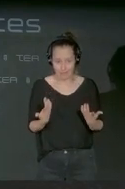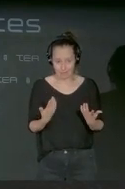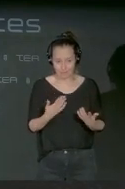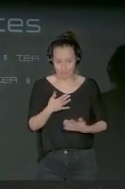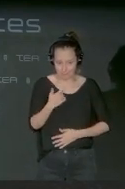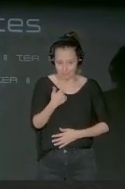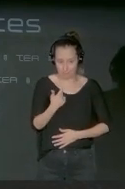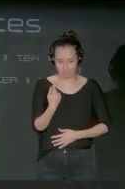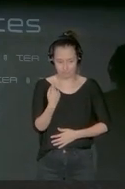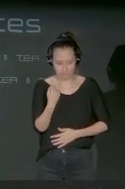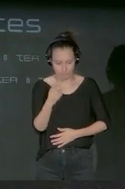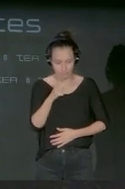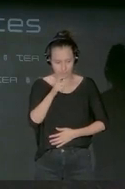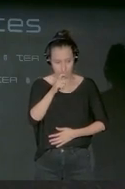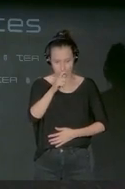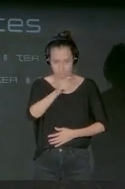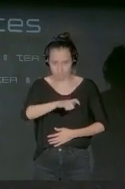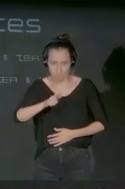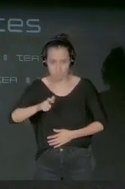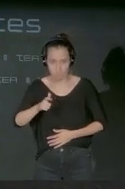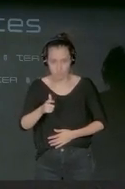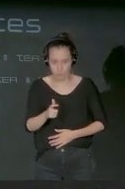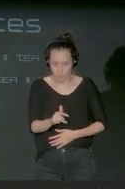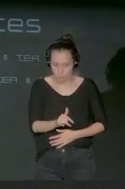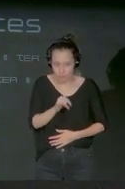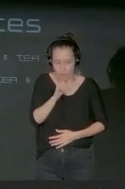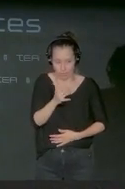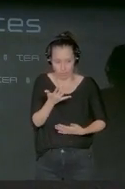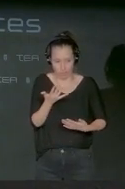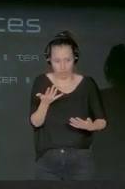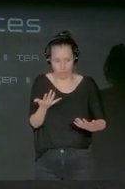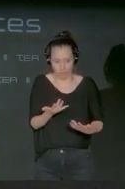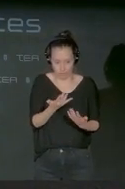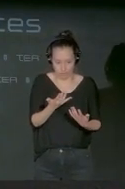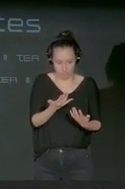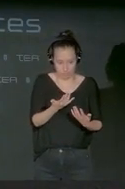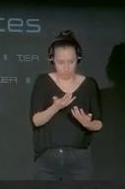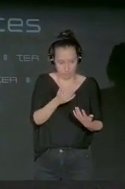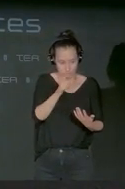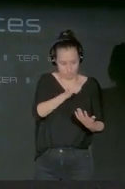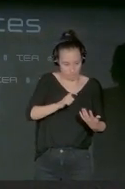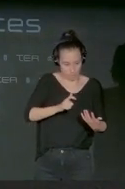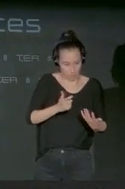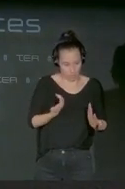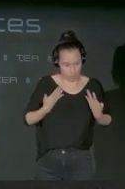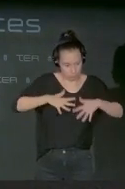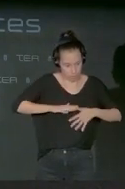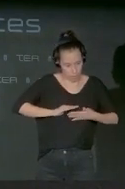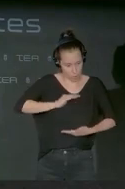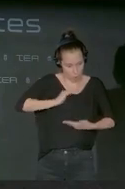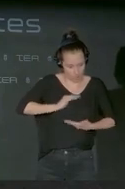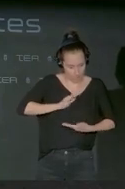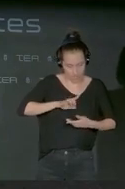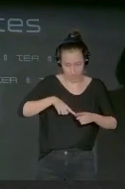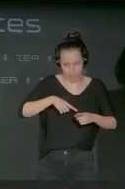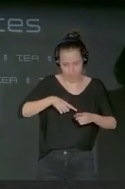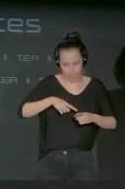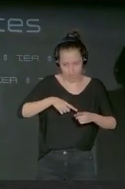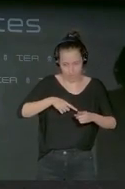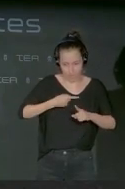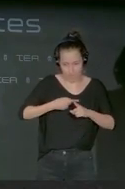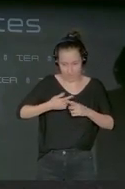want to work in the industry and the skills that the industry needs is a big challenge. And I think it's